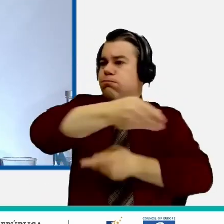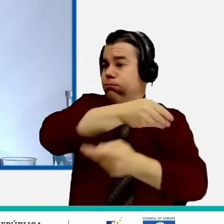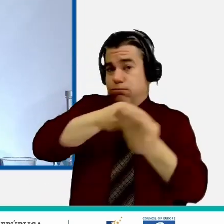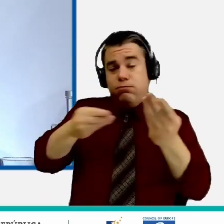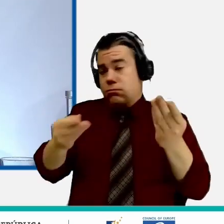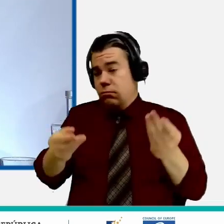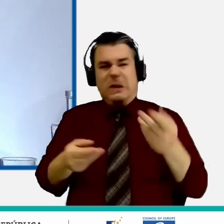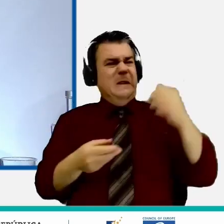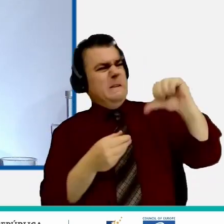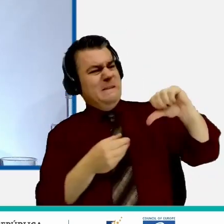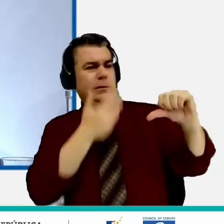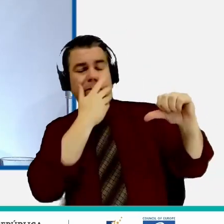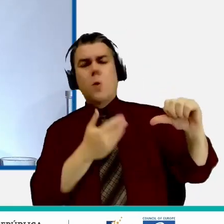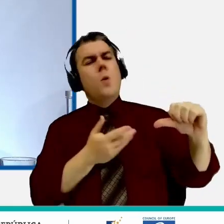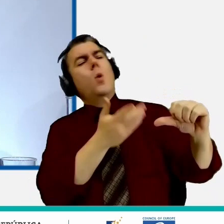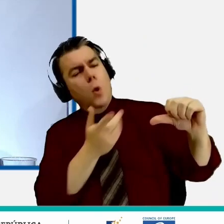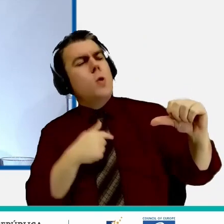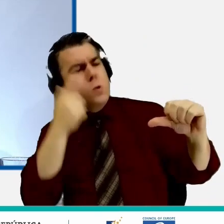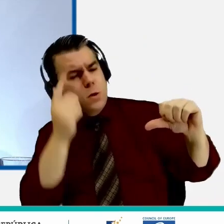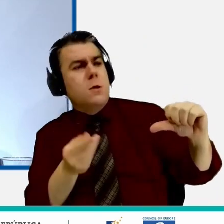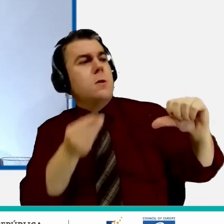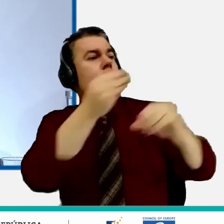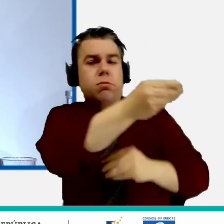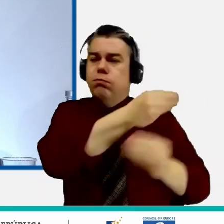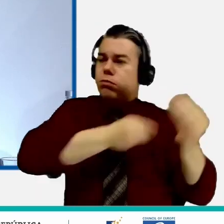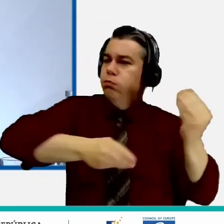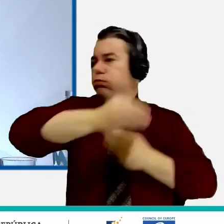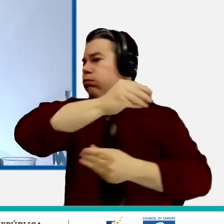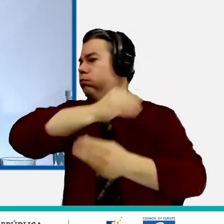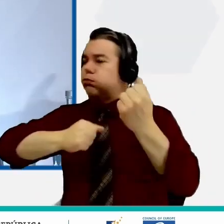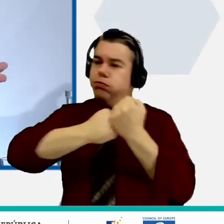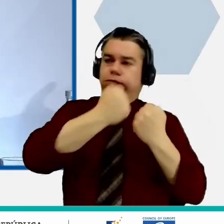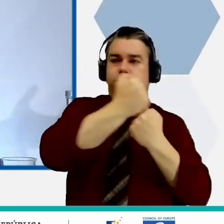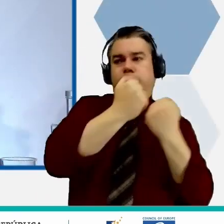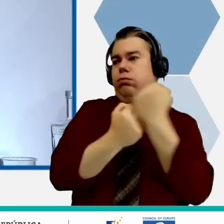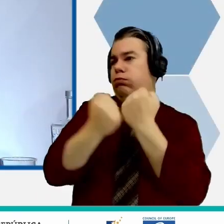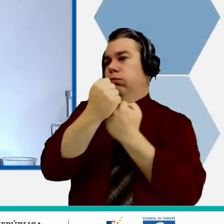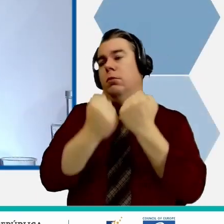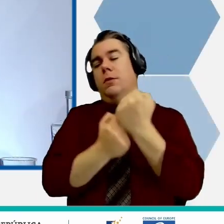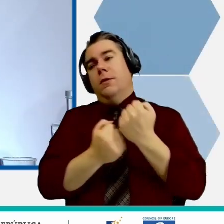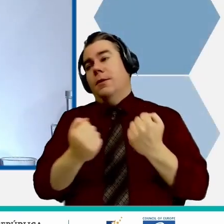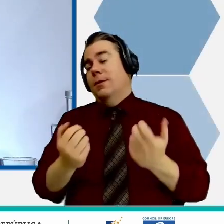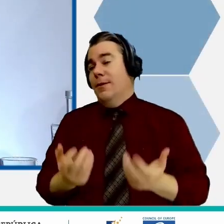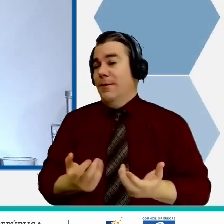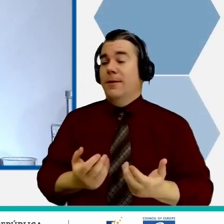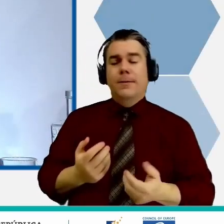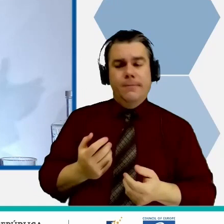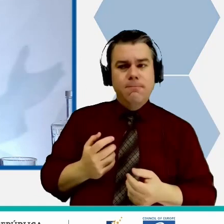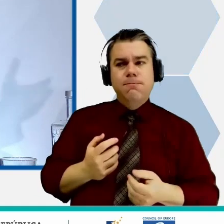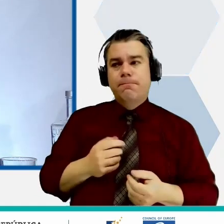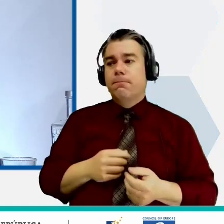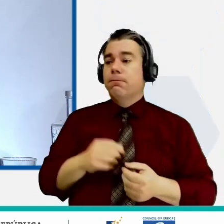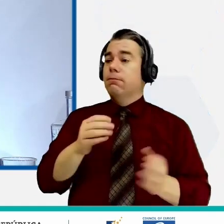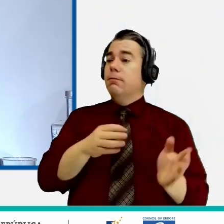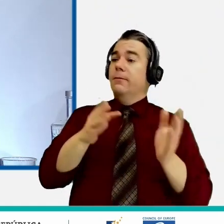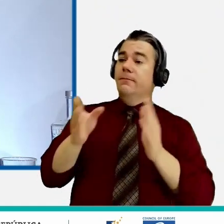we advance very practically on the priorities set by this roadmap. And I hear also from Armini